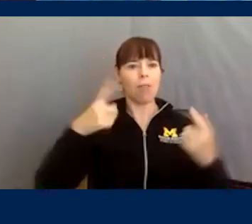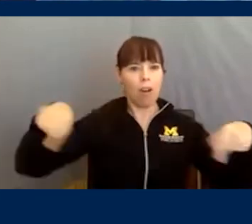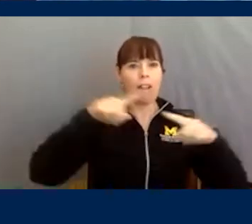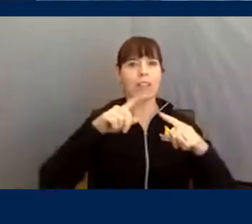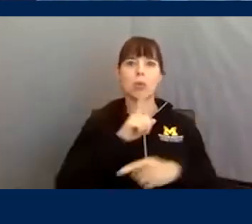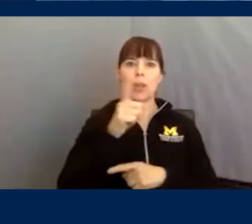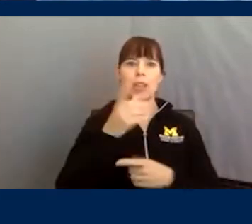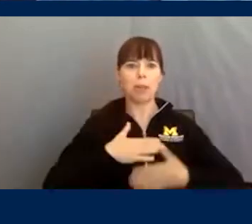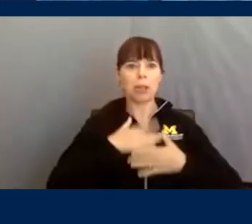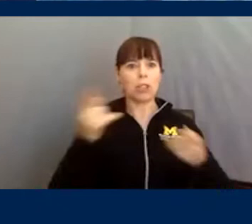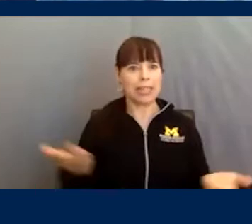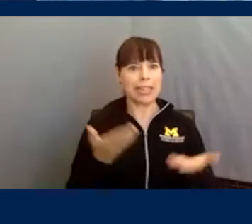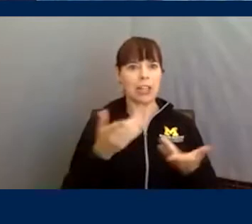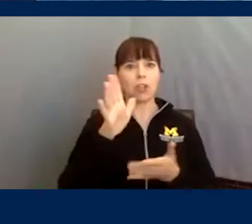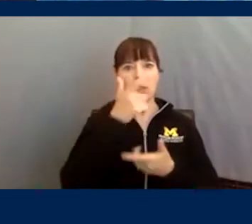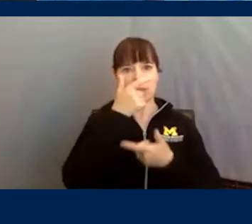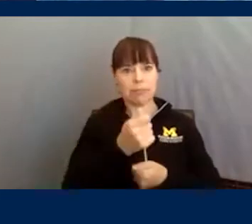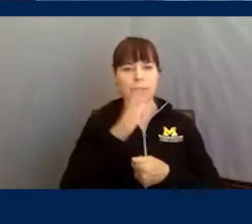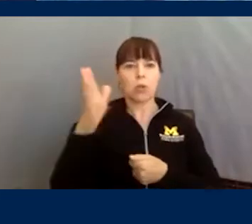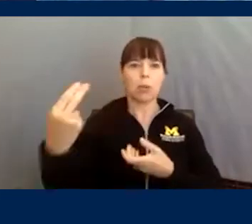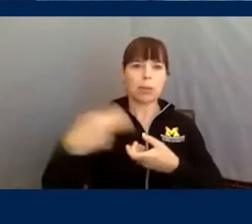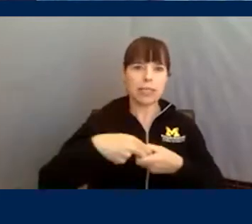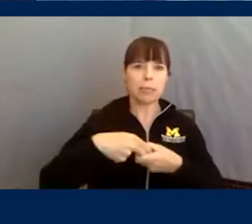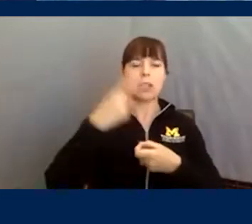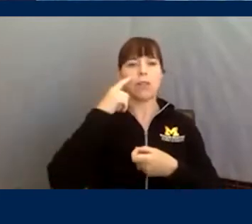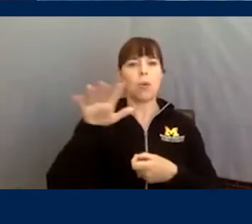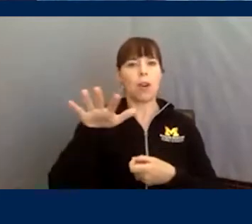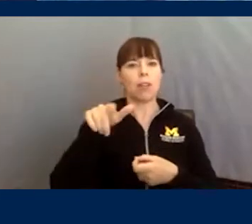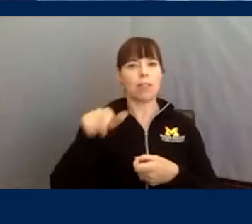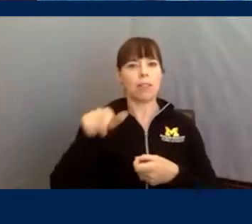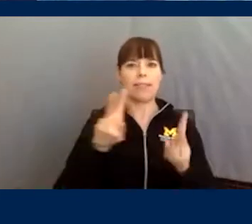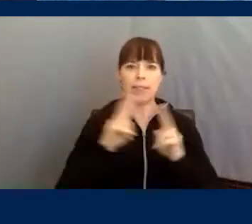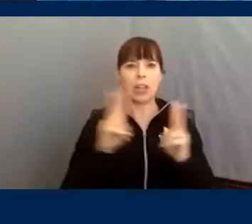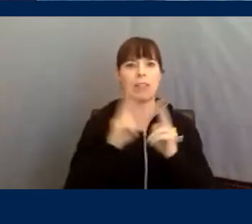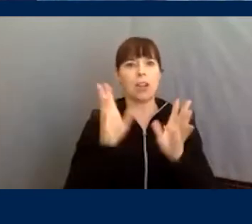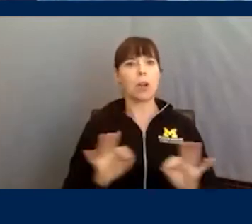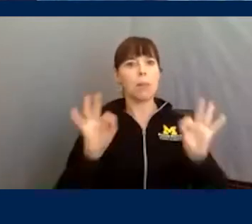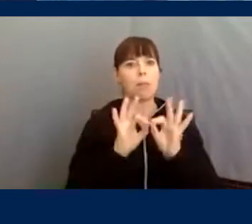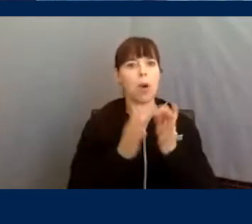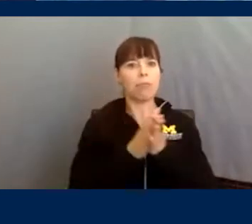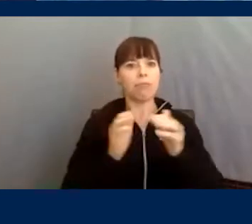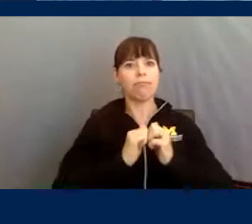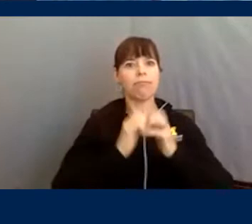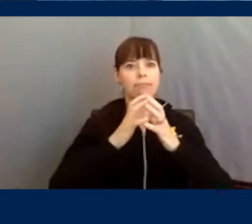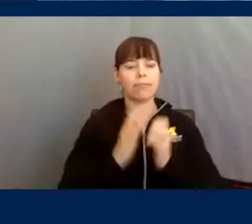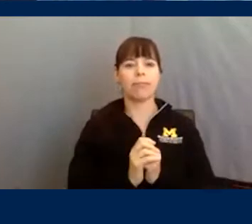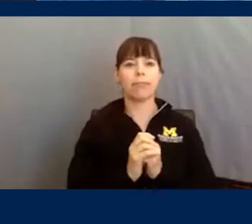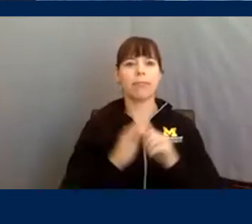really appreciate your interest and your participation in this very, very important initiative. The